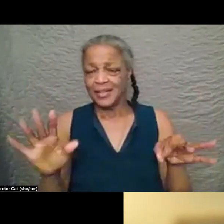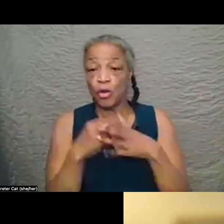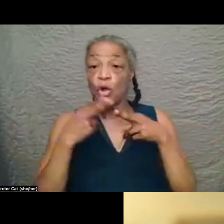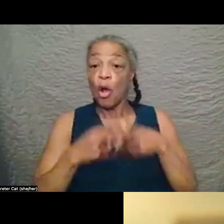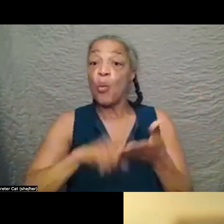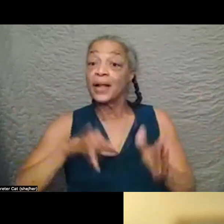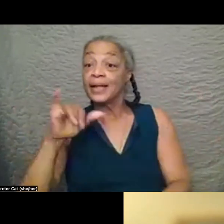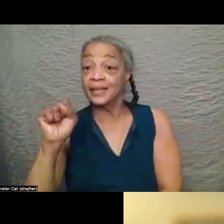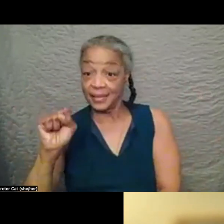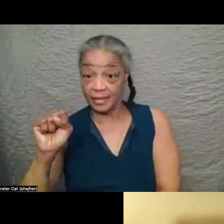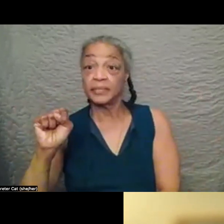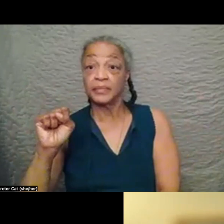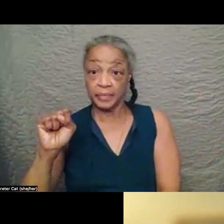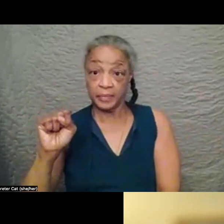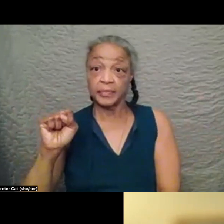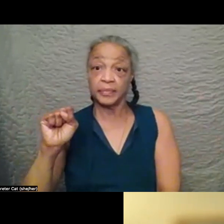is.